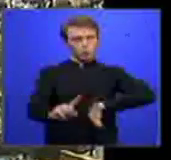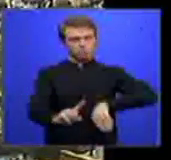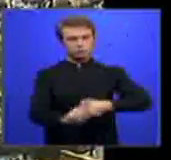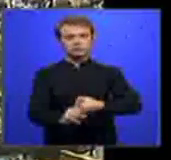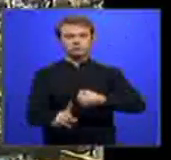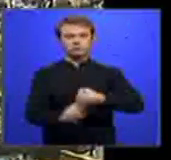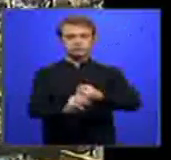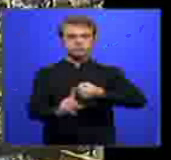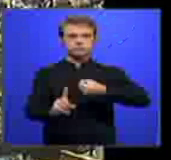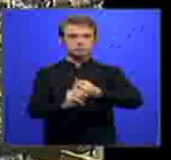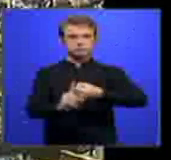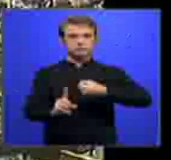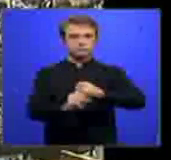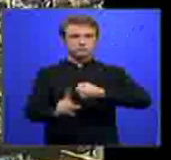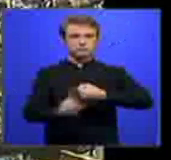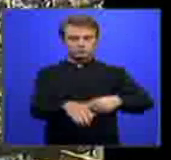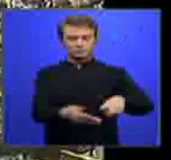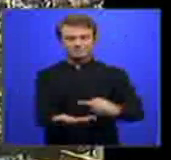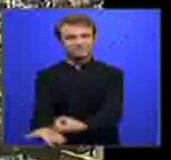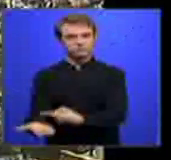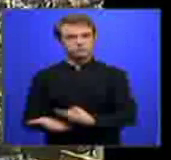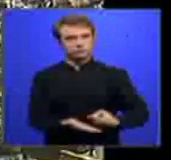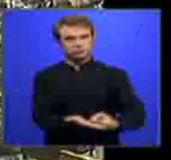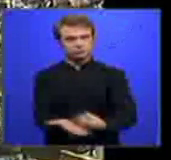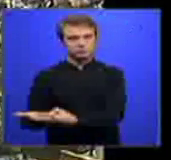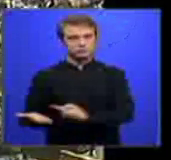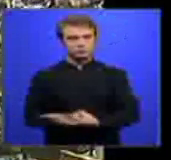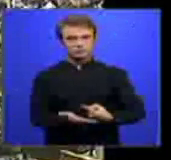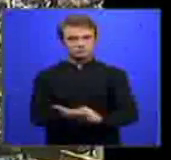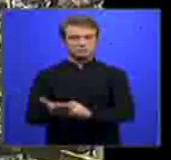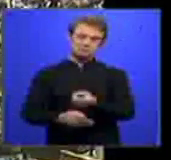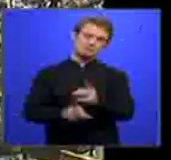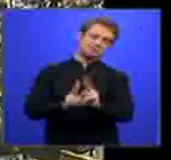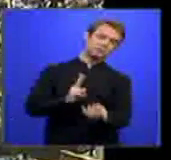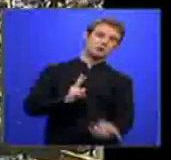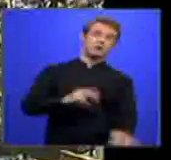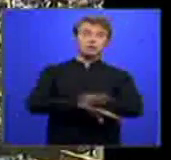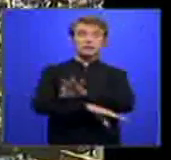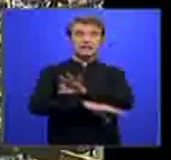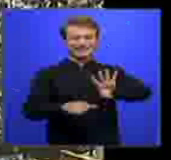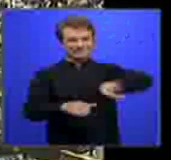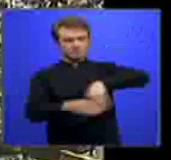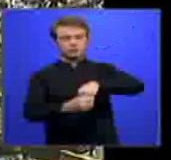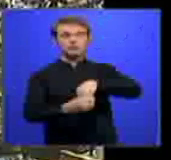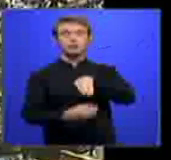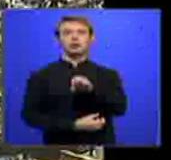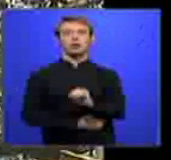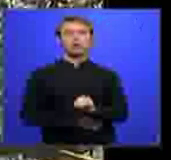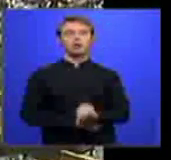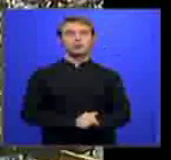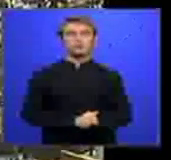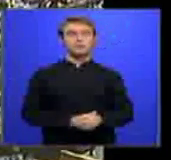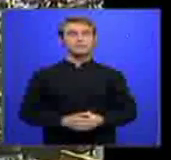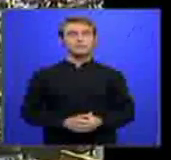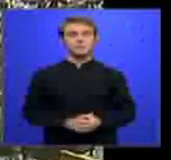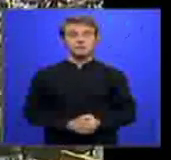restitution, redistribution, and tenure reform. As stated before, we will not be